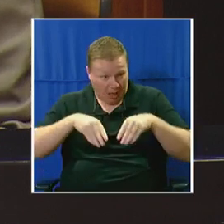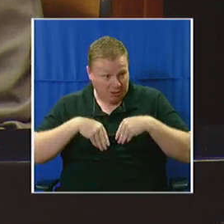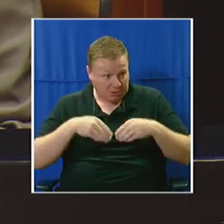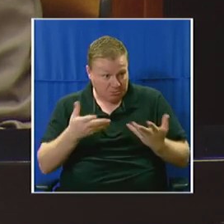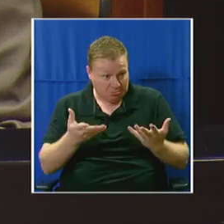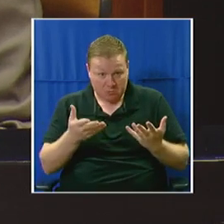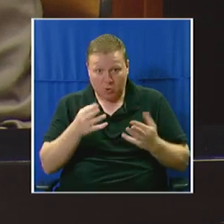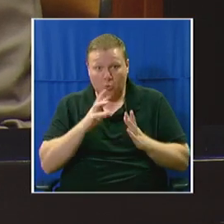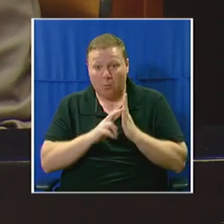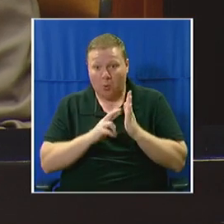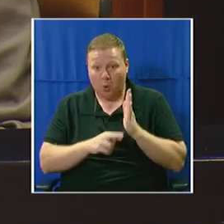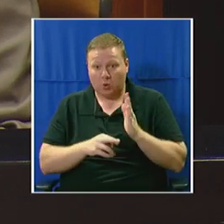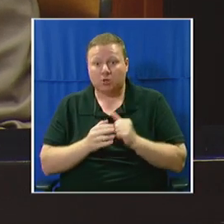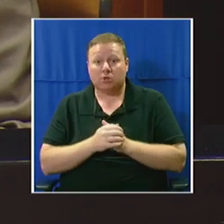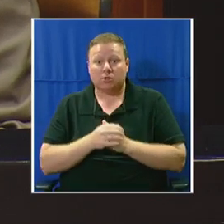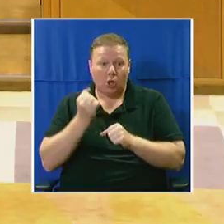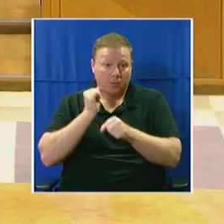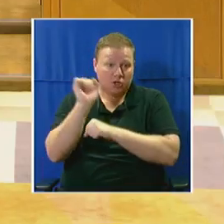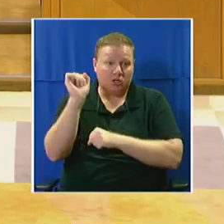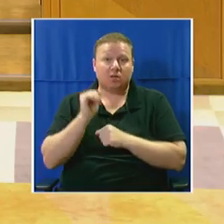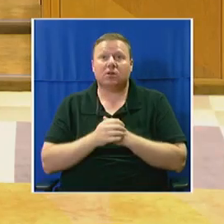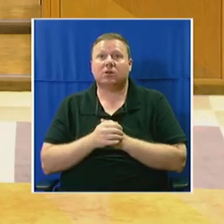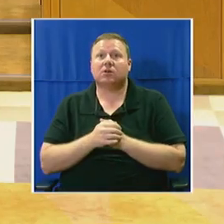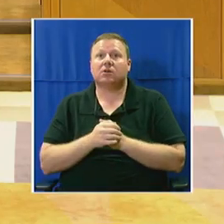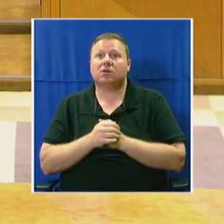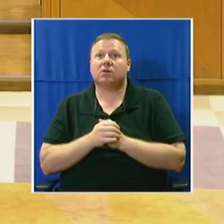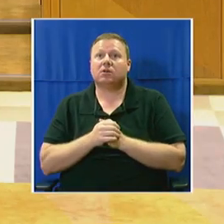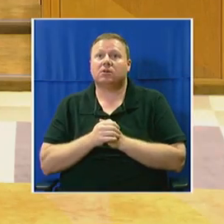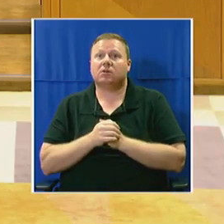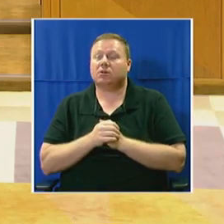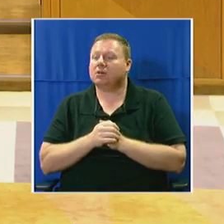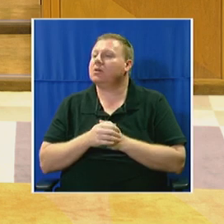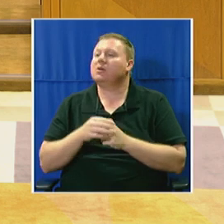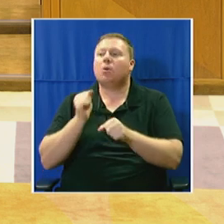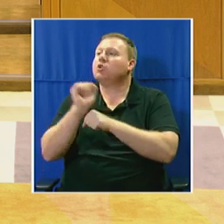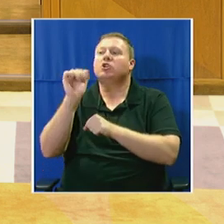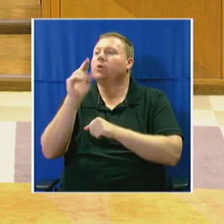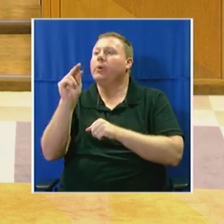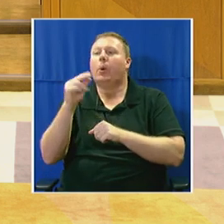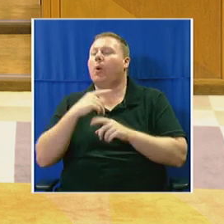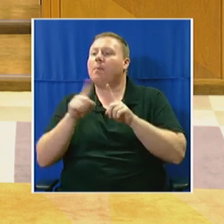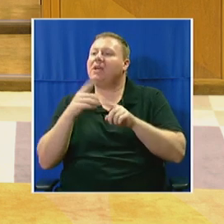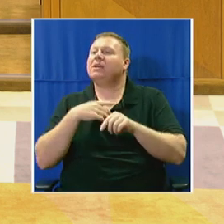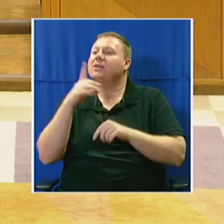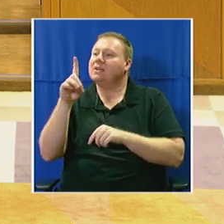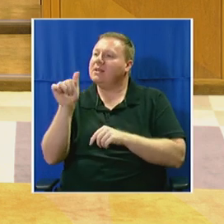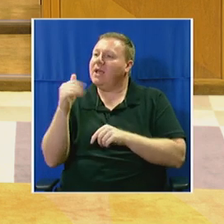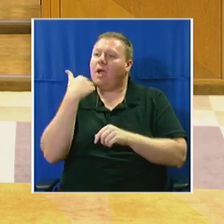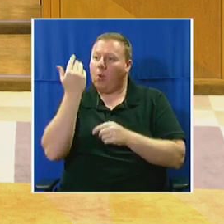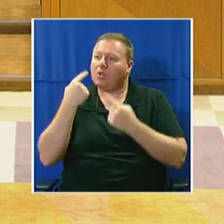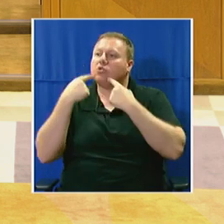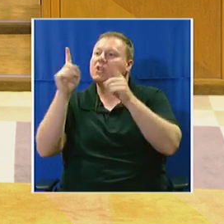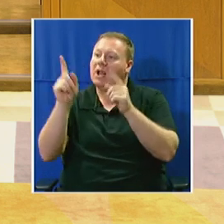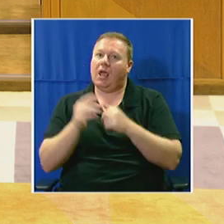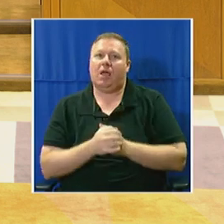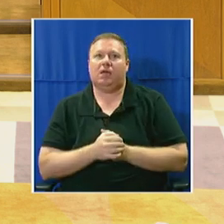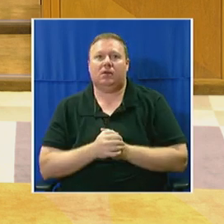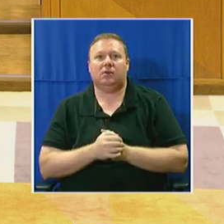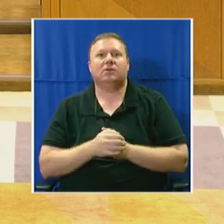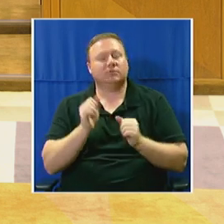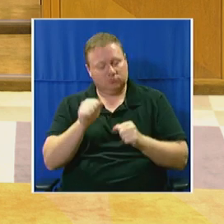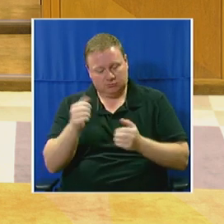you very much Deputy speaker Deputy speaker I move that this report be adopted by the house thank you honorable members the